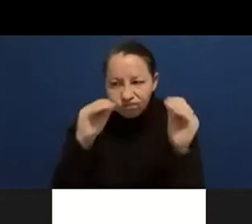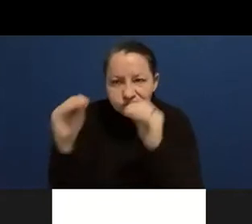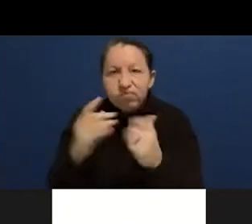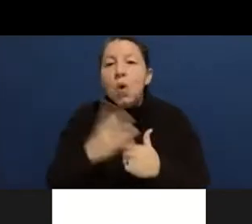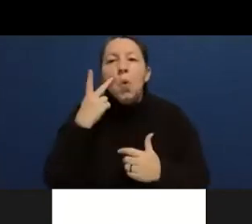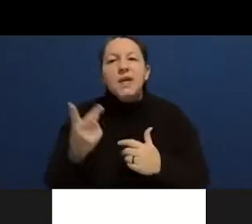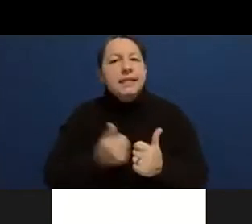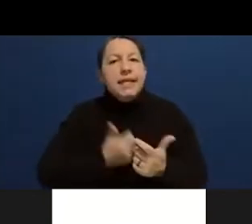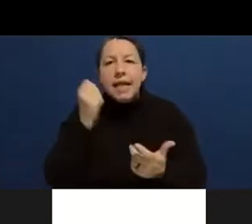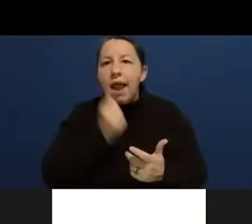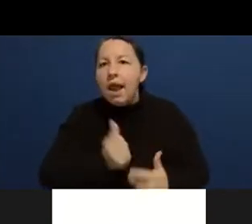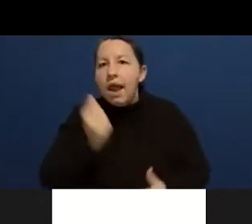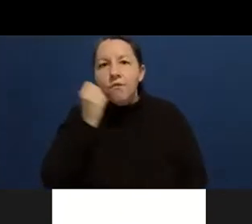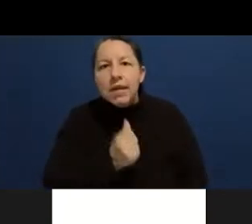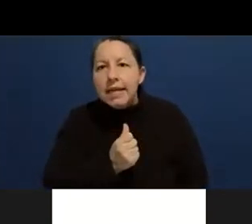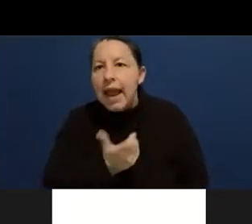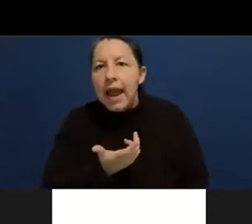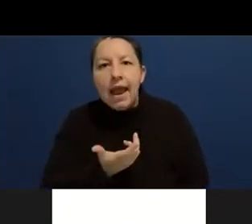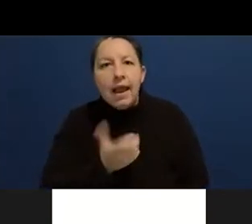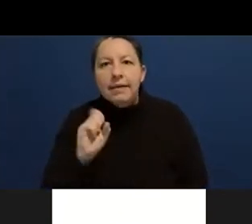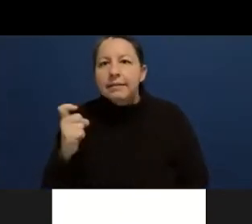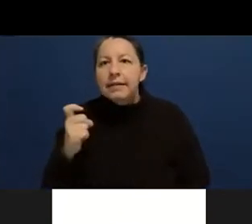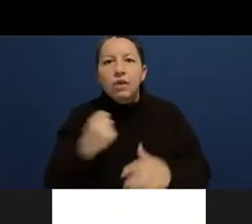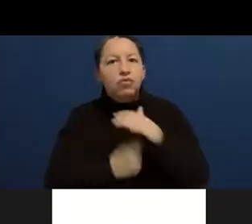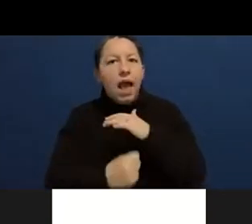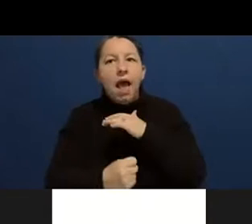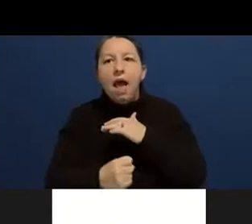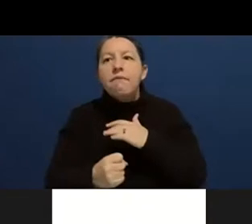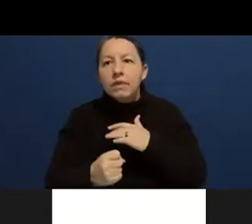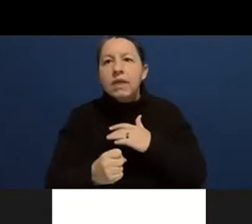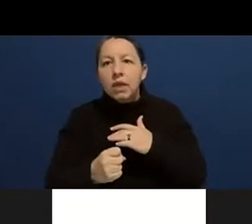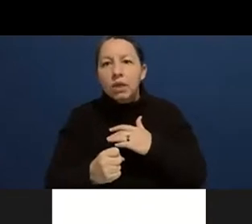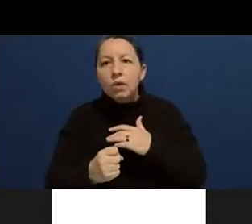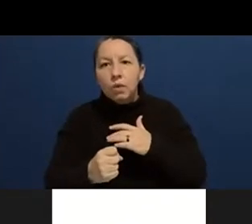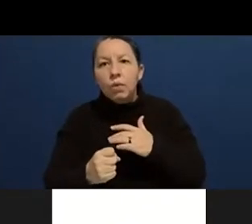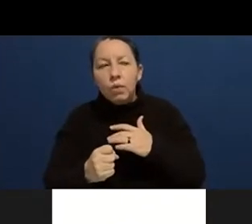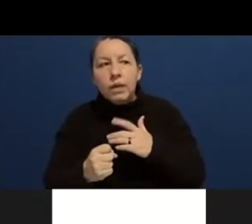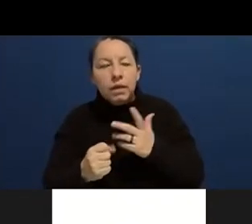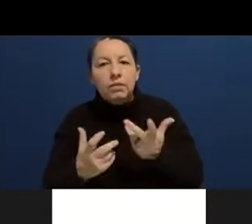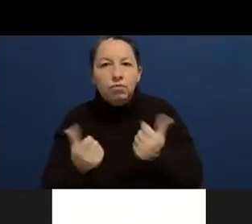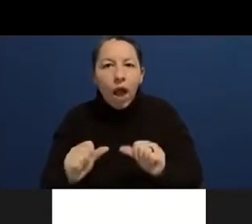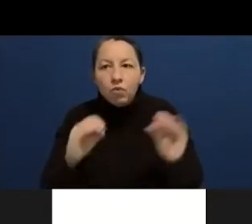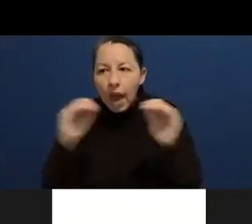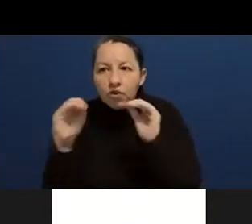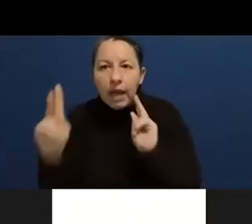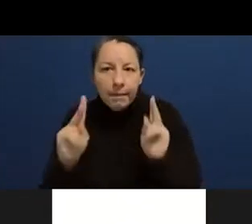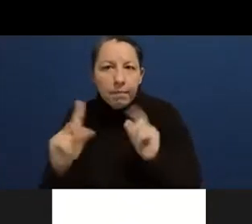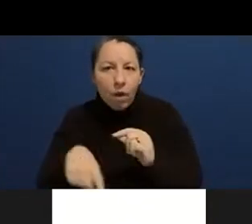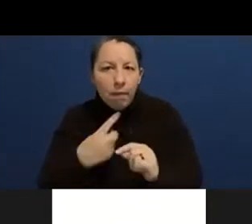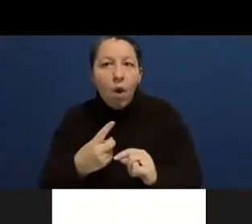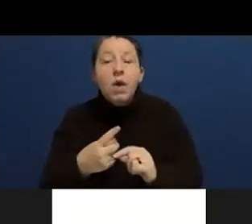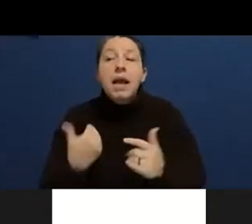everyday sex trafficking that we like to educate people around, and we're starting to have more conversation than we've had